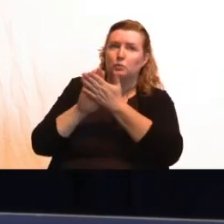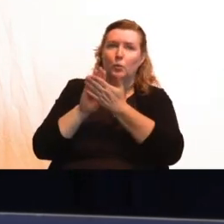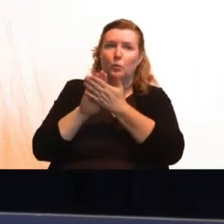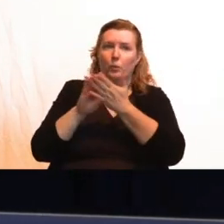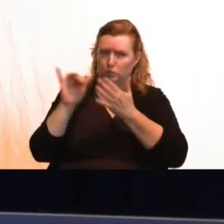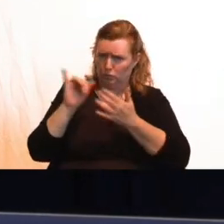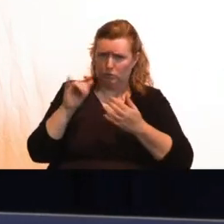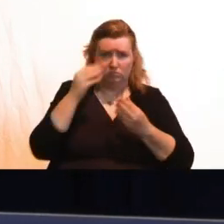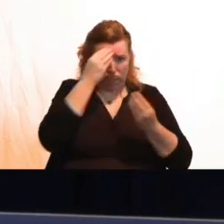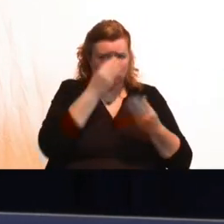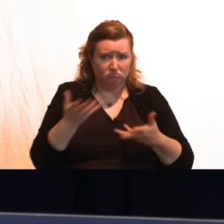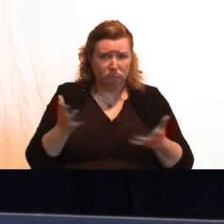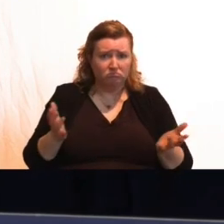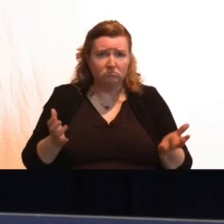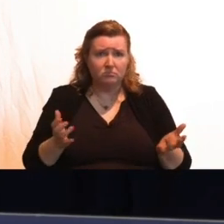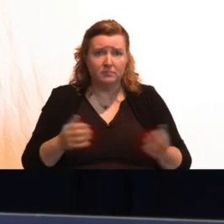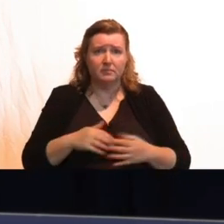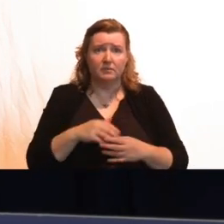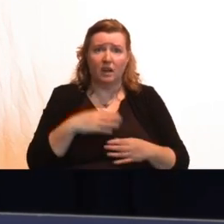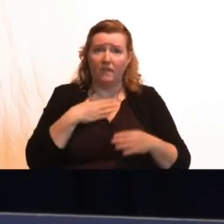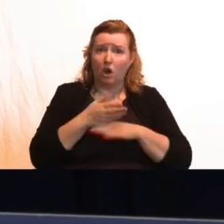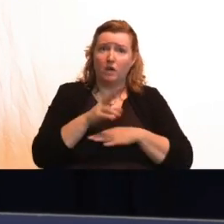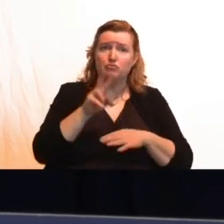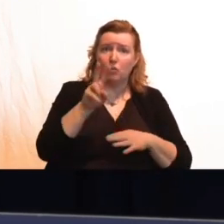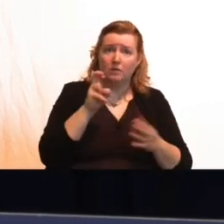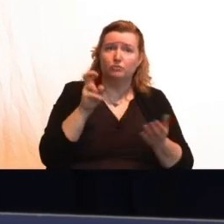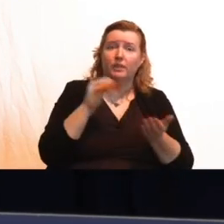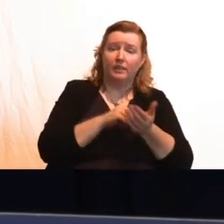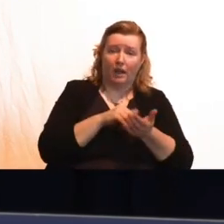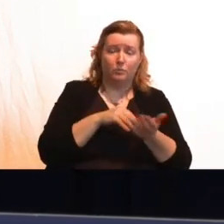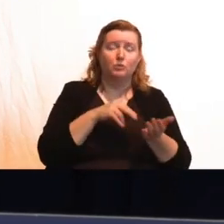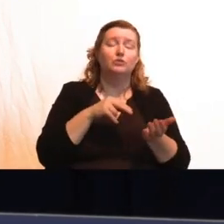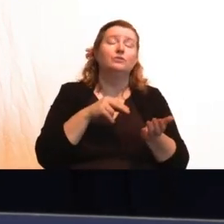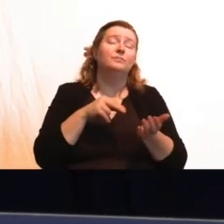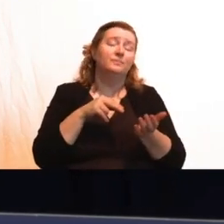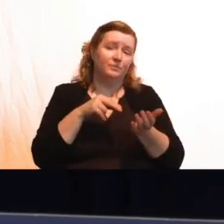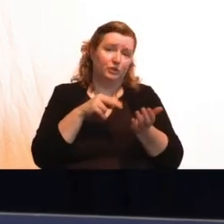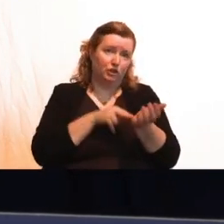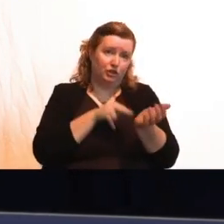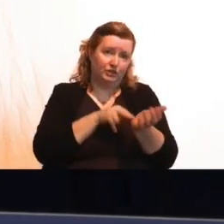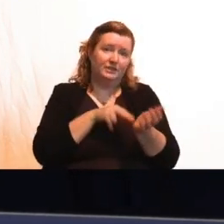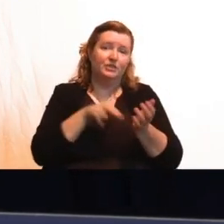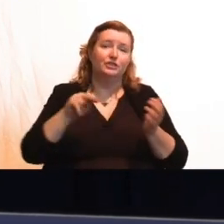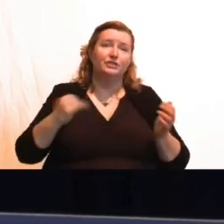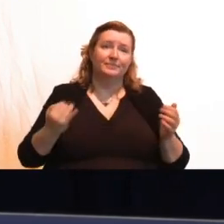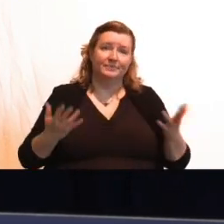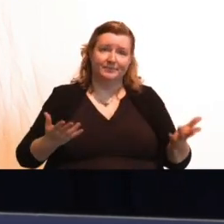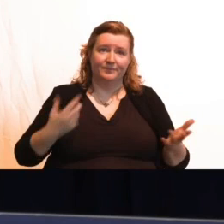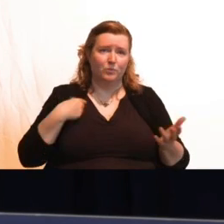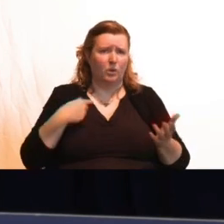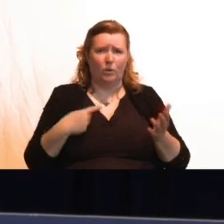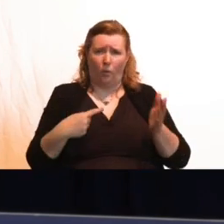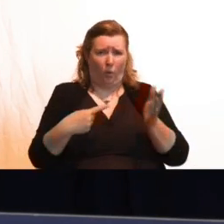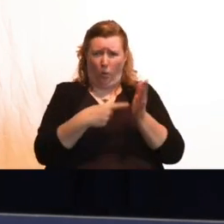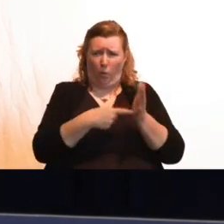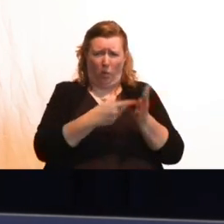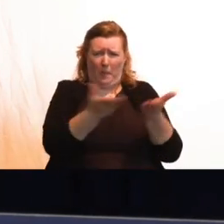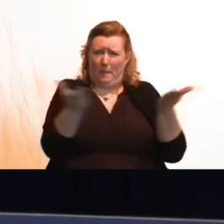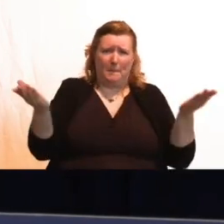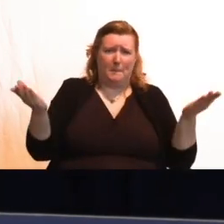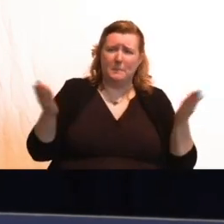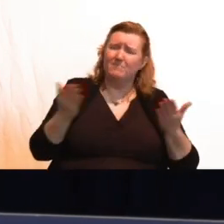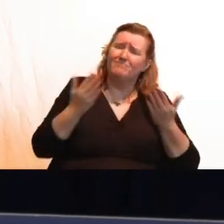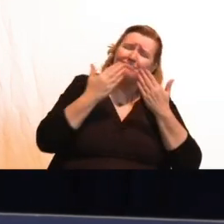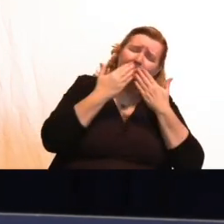of New Jersey, we owe you a tremendous debt of gratitude for your work and support caring for patients, students, and their